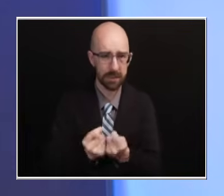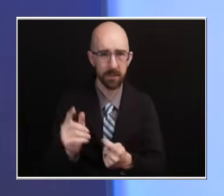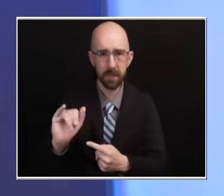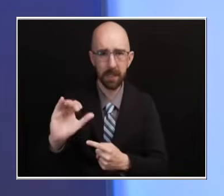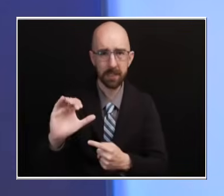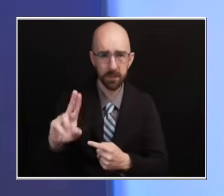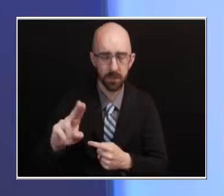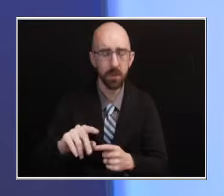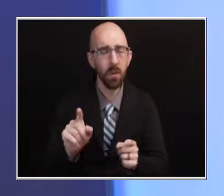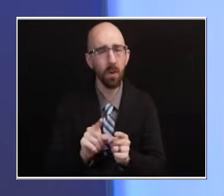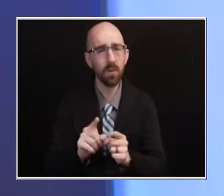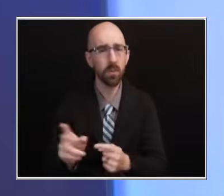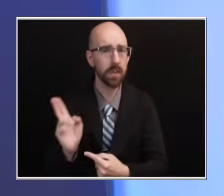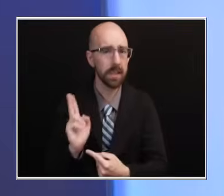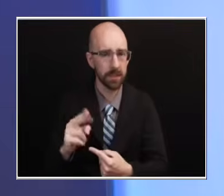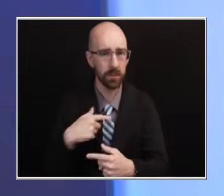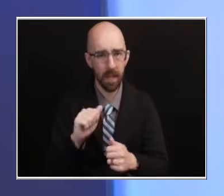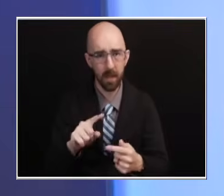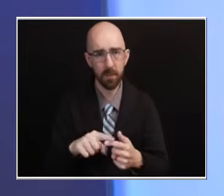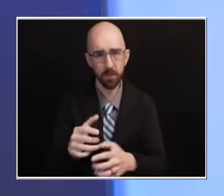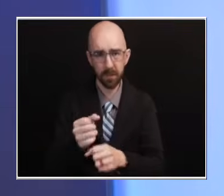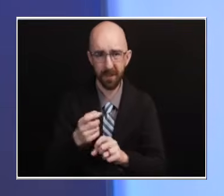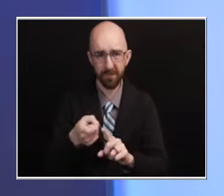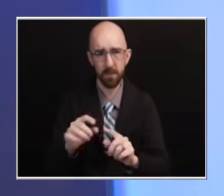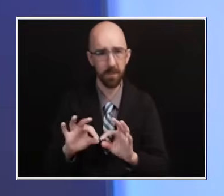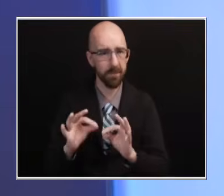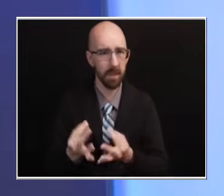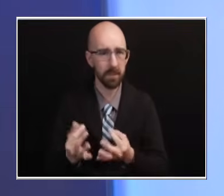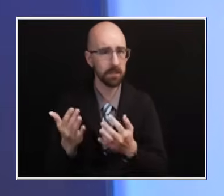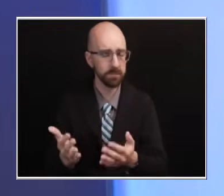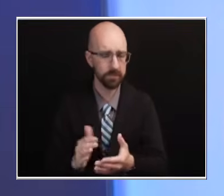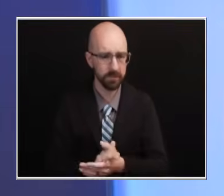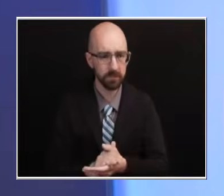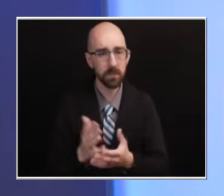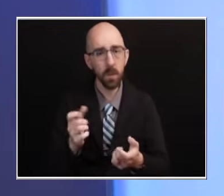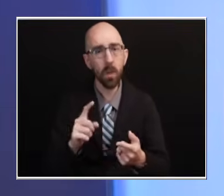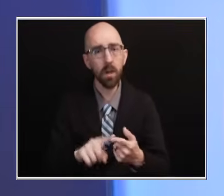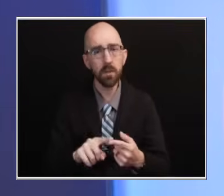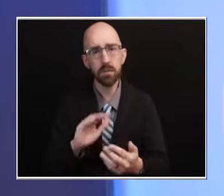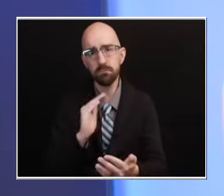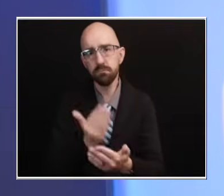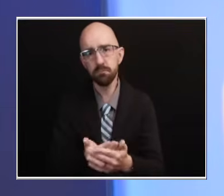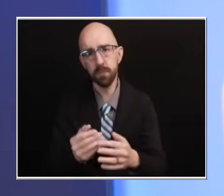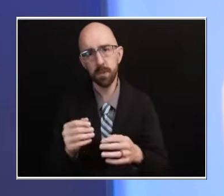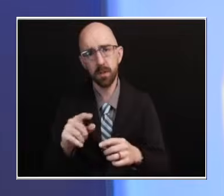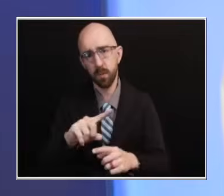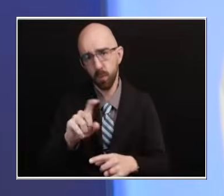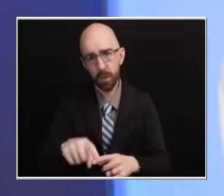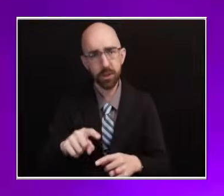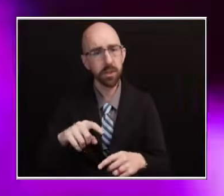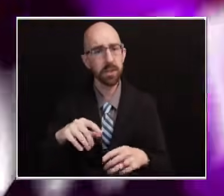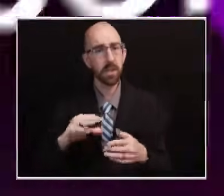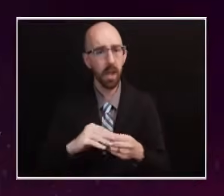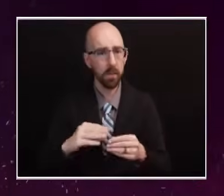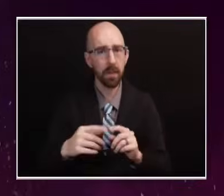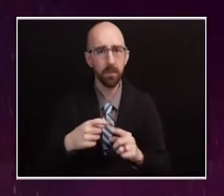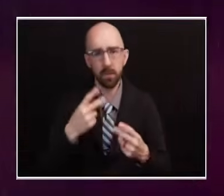the history we were able to get from the family. Well, we want to get to some questions and comments from our viewers this